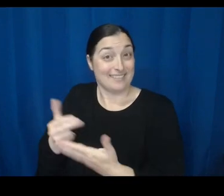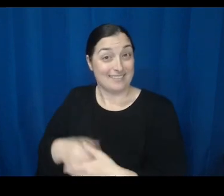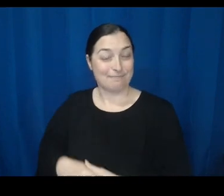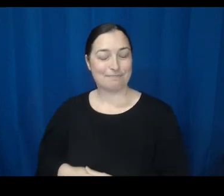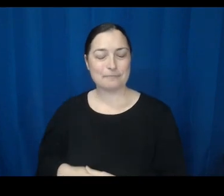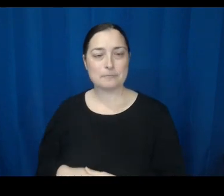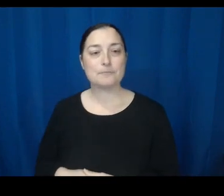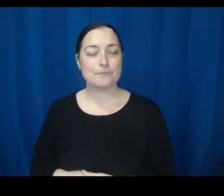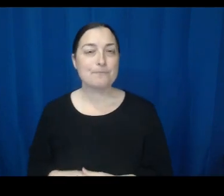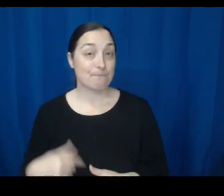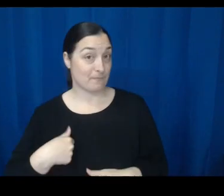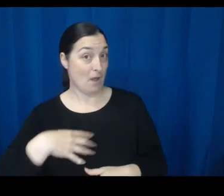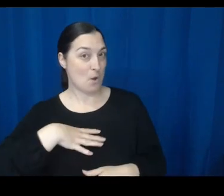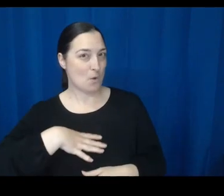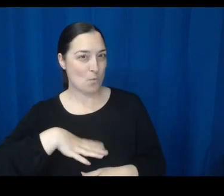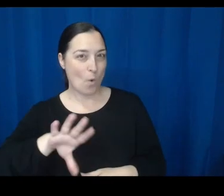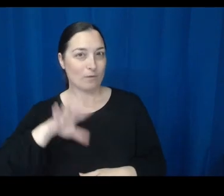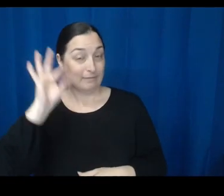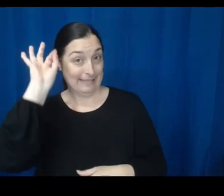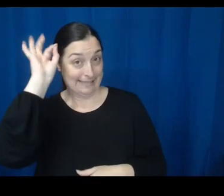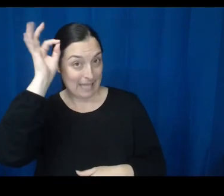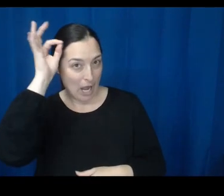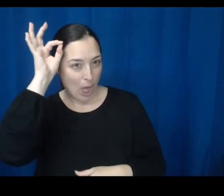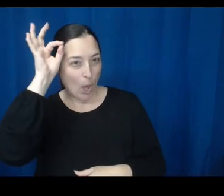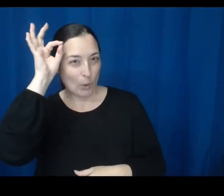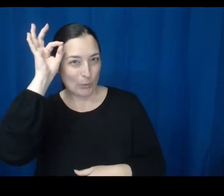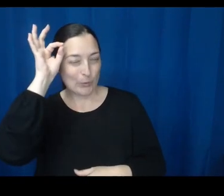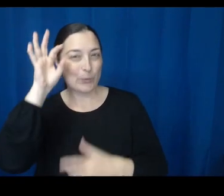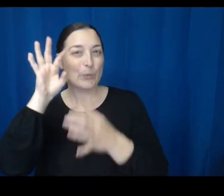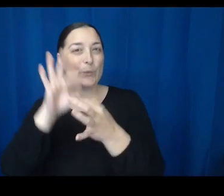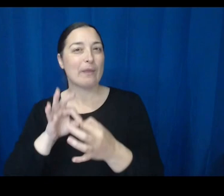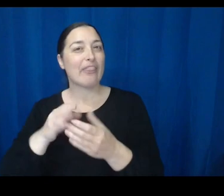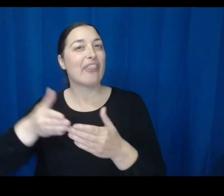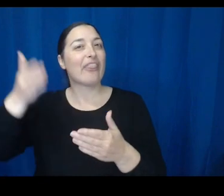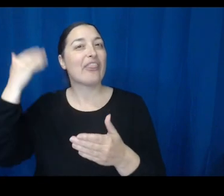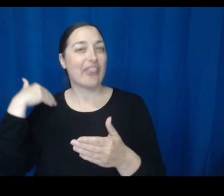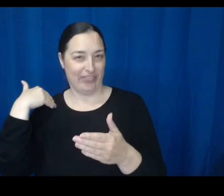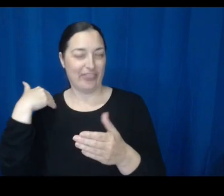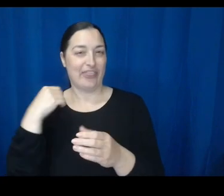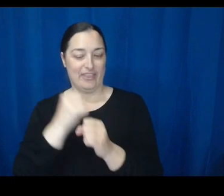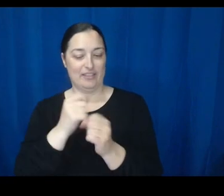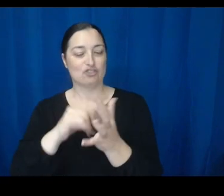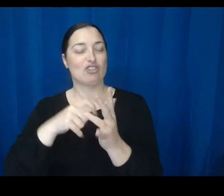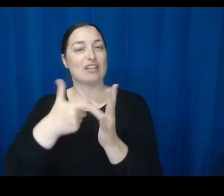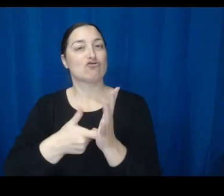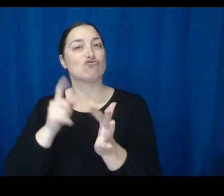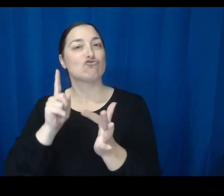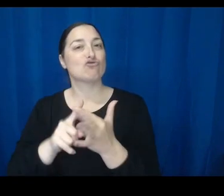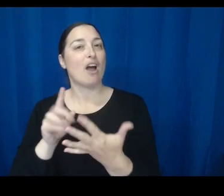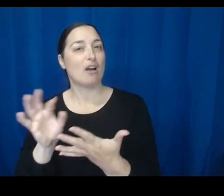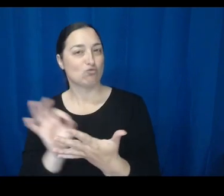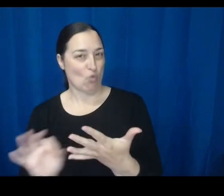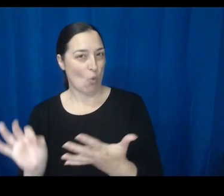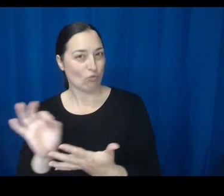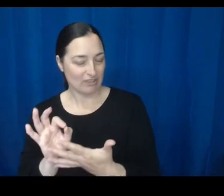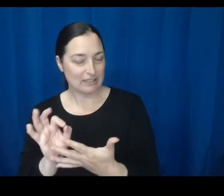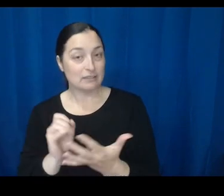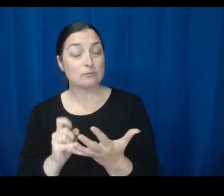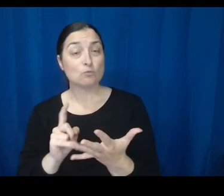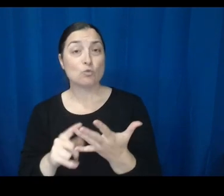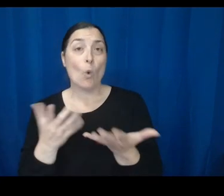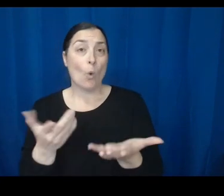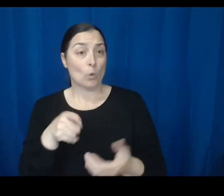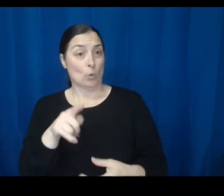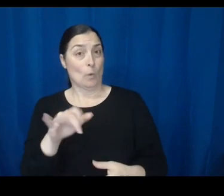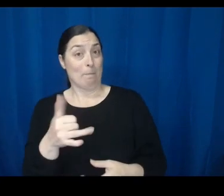I wanted to kind of correlate the use of yellow with the gesture drawings that we were doing before. And so you may like to, at least